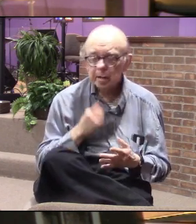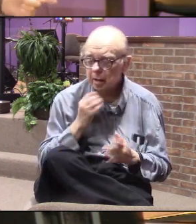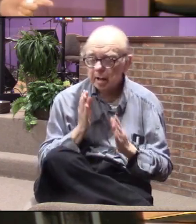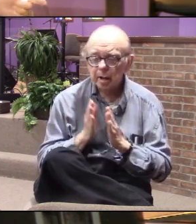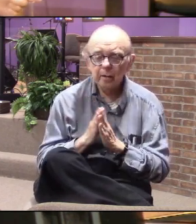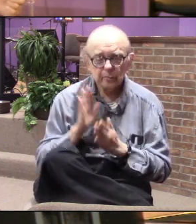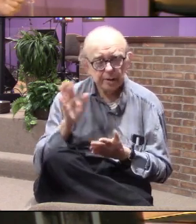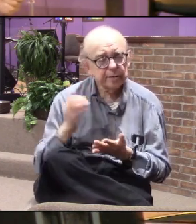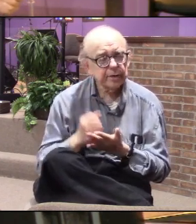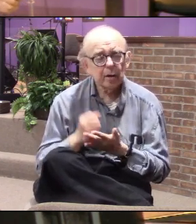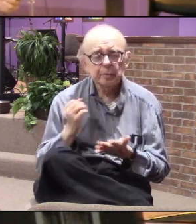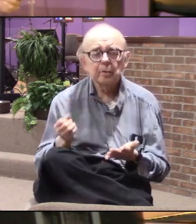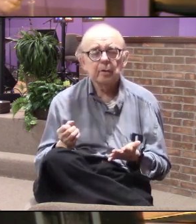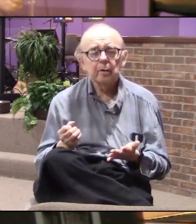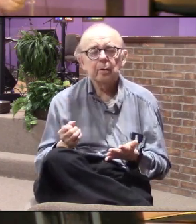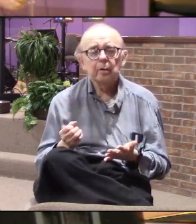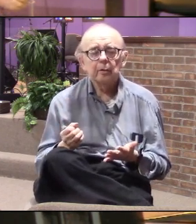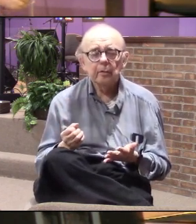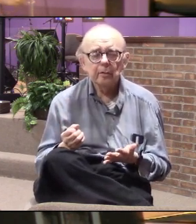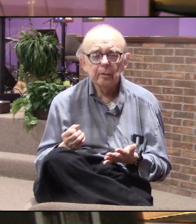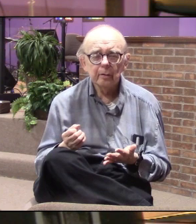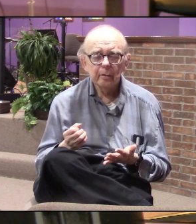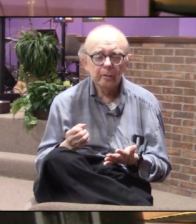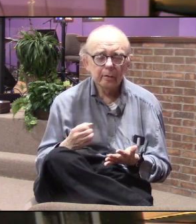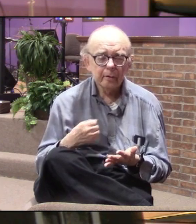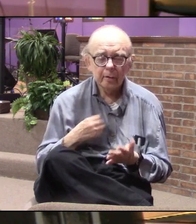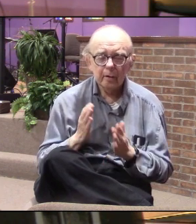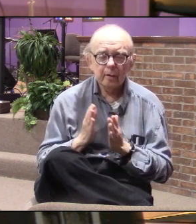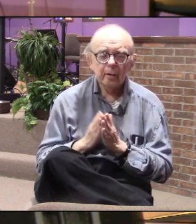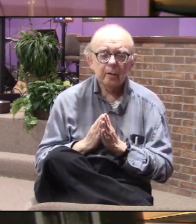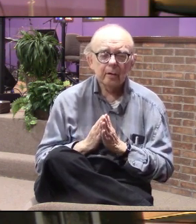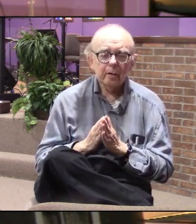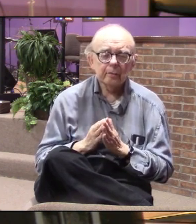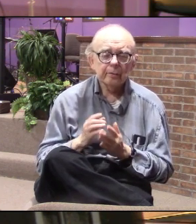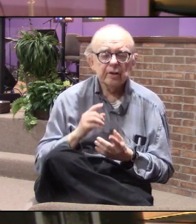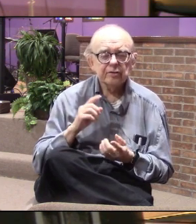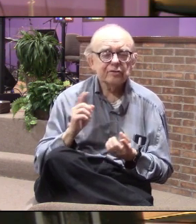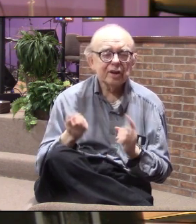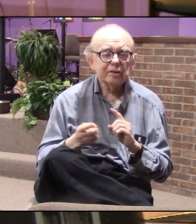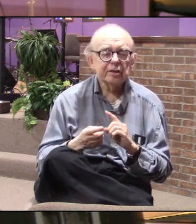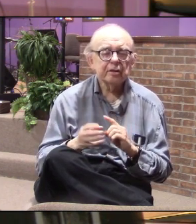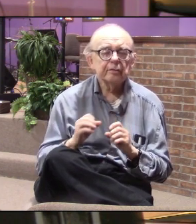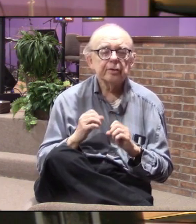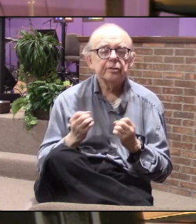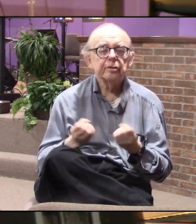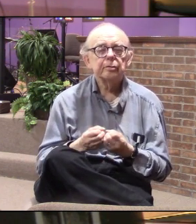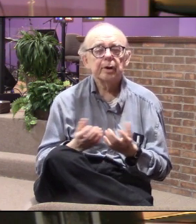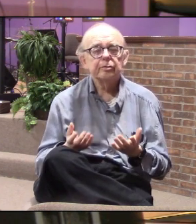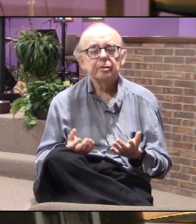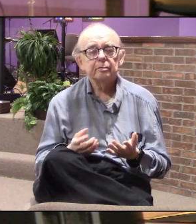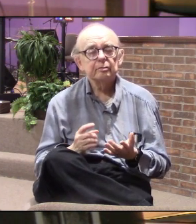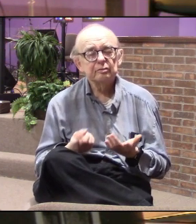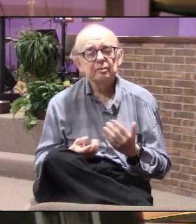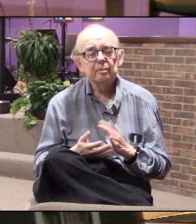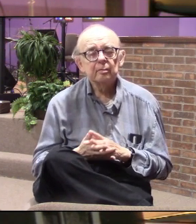asking for his help. We're just asking for a change of situation.